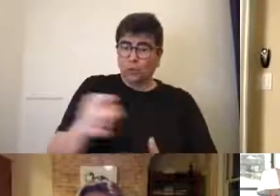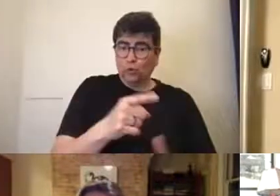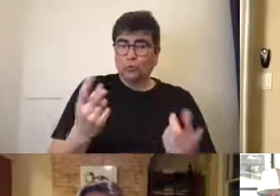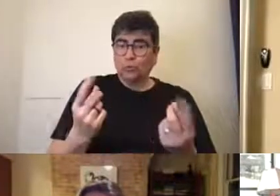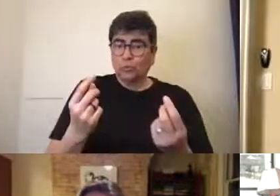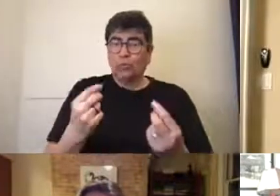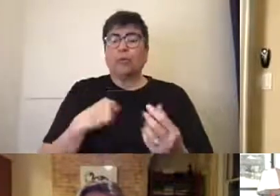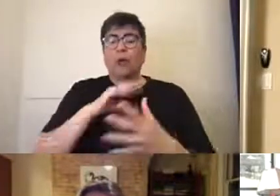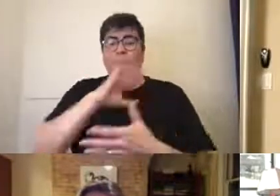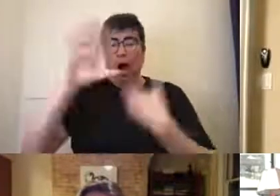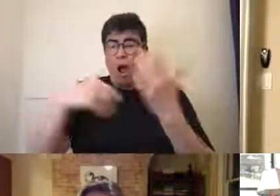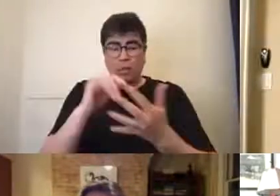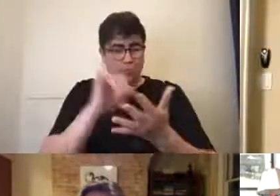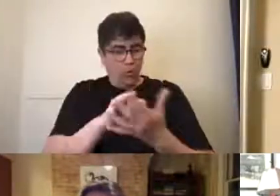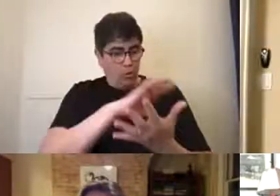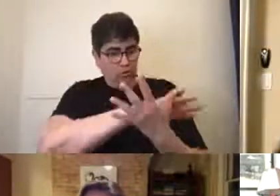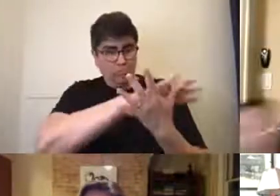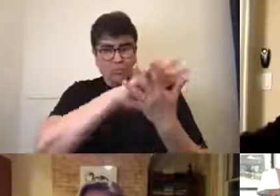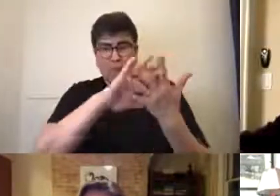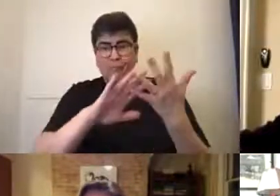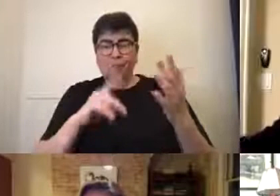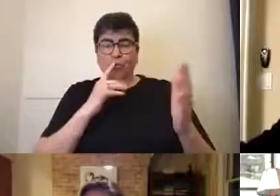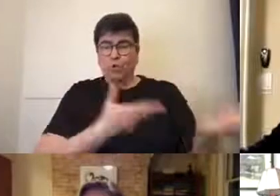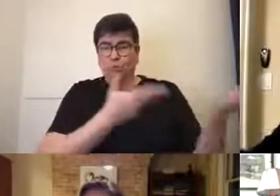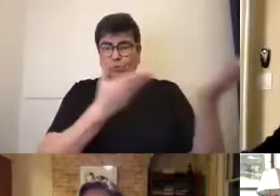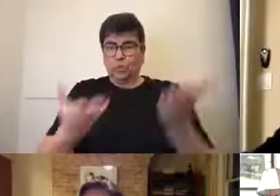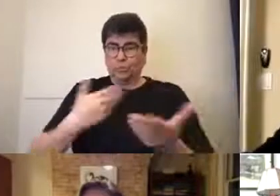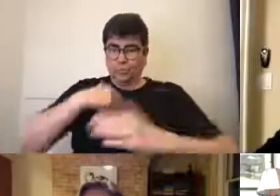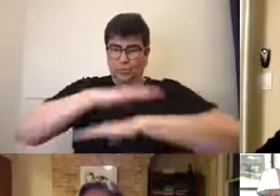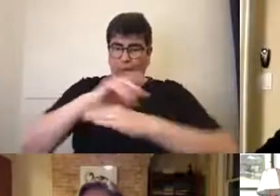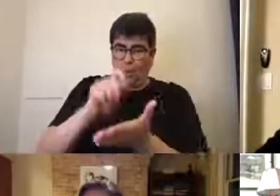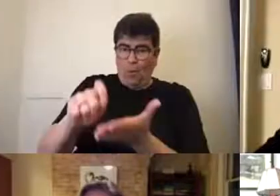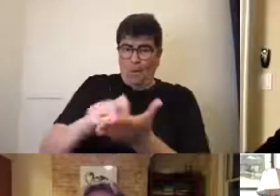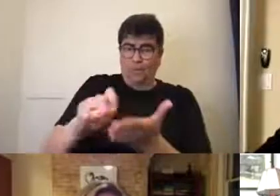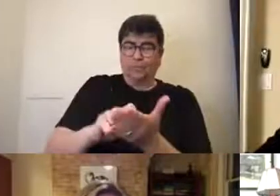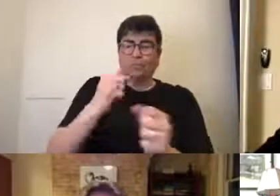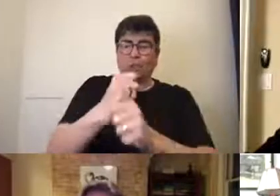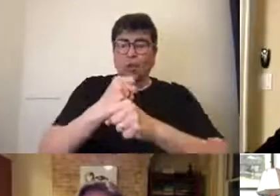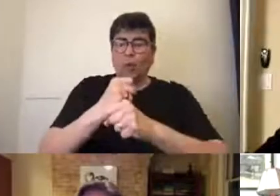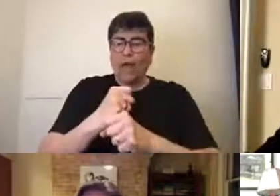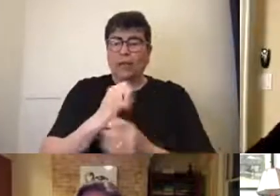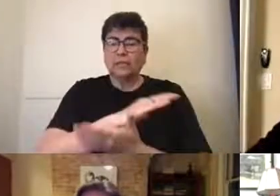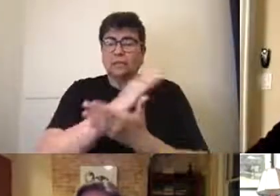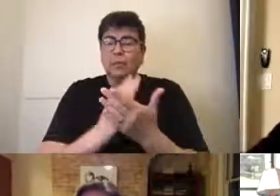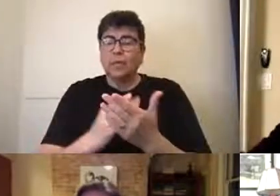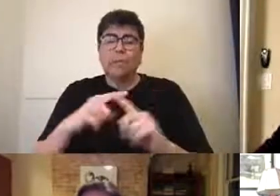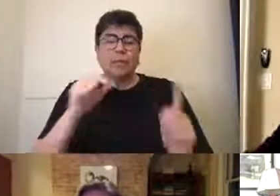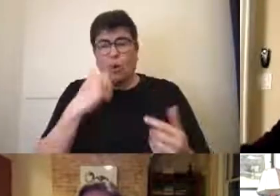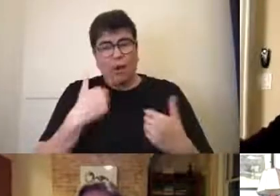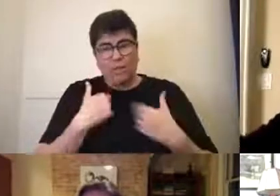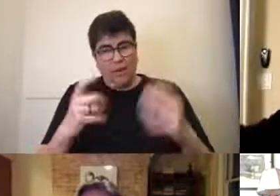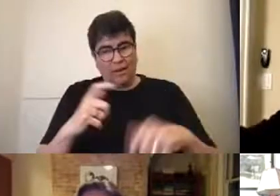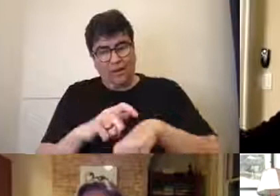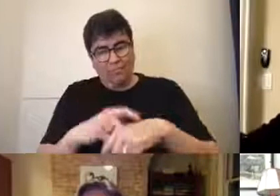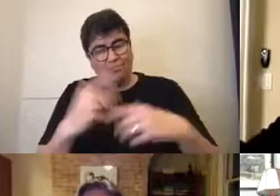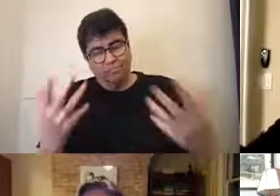is bring all of these ingredients that you've put on the table now and create a piece, but you don't have a lot of time,